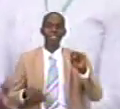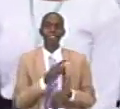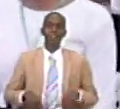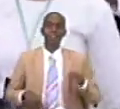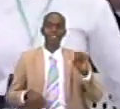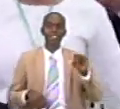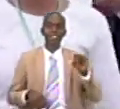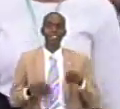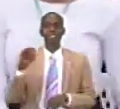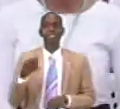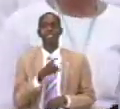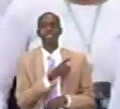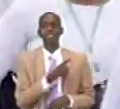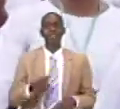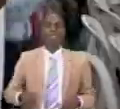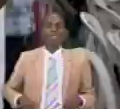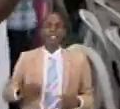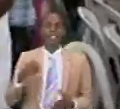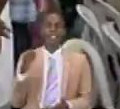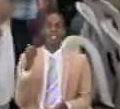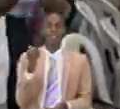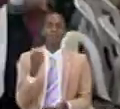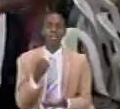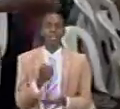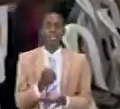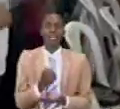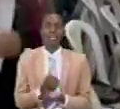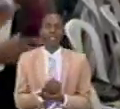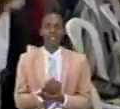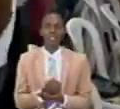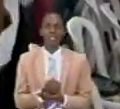yes Lord amen